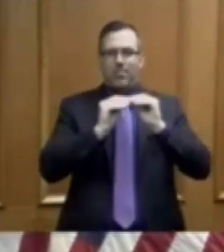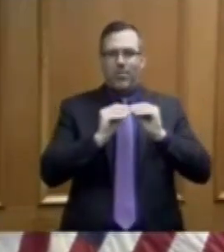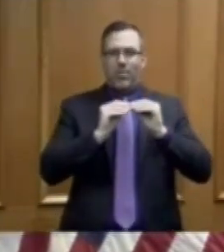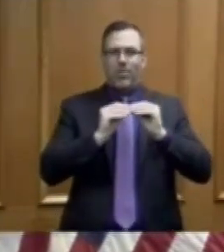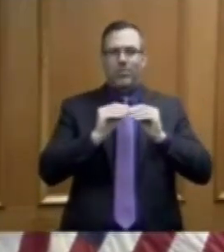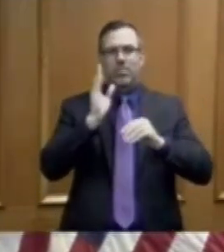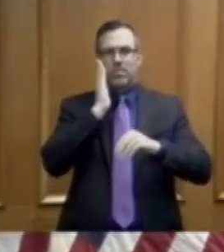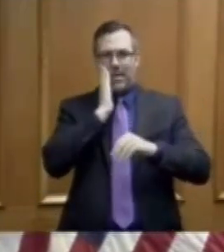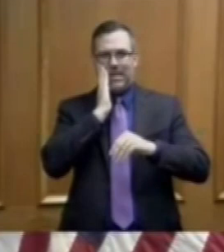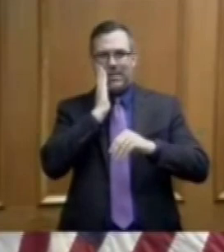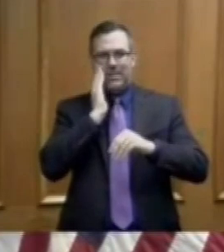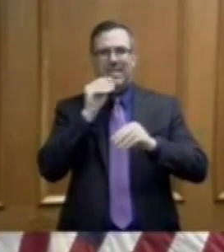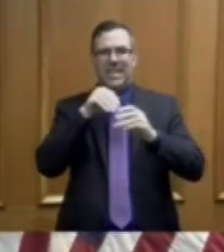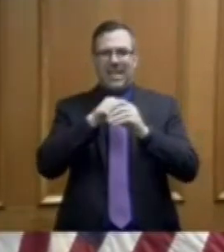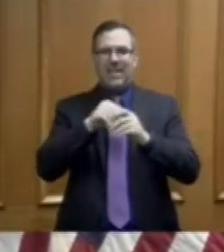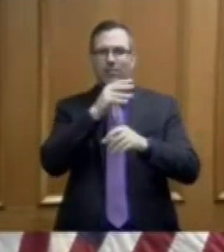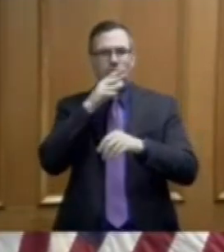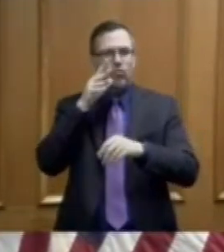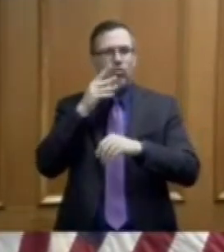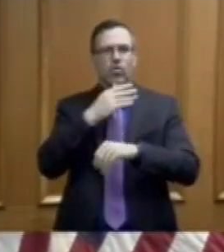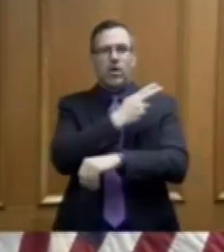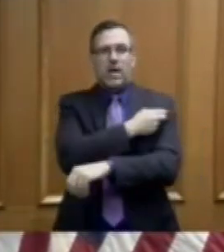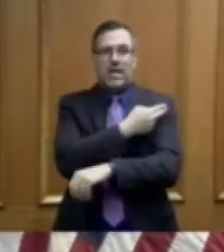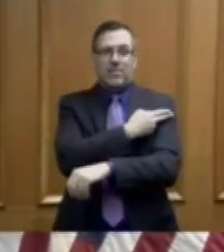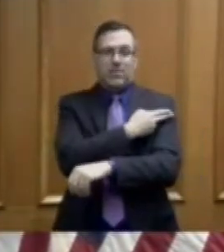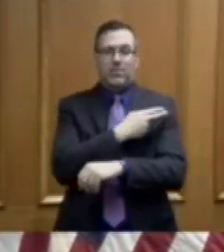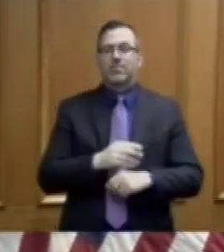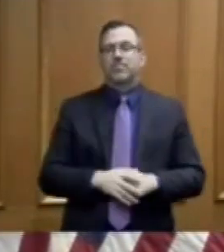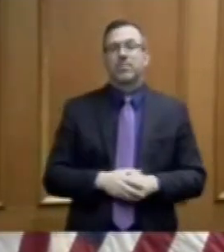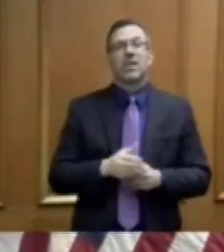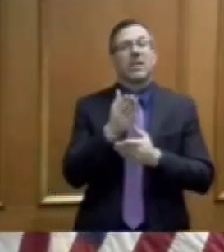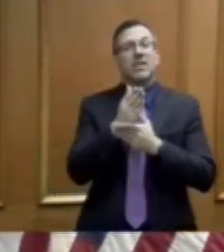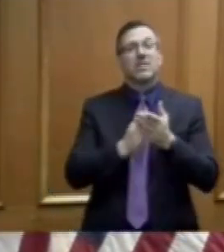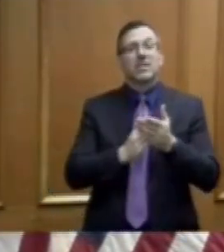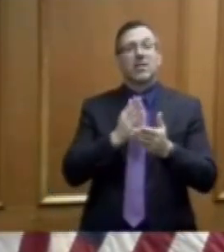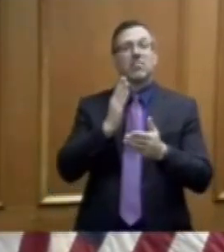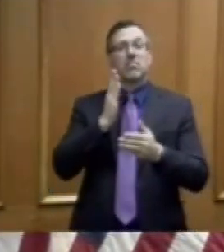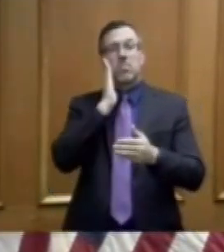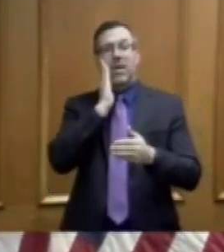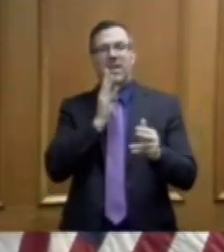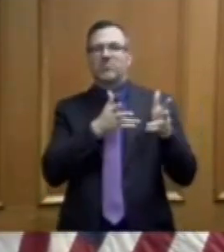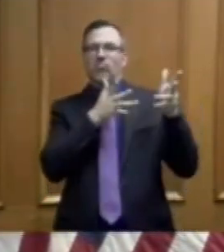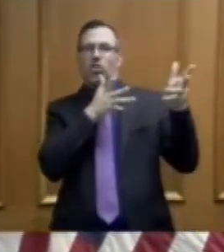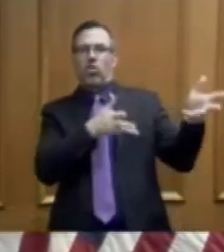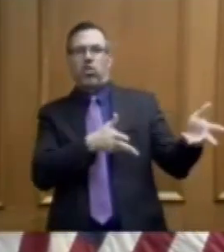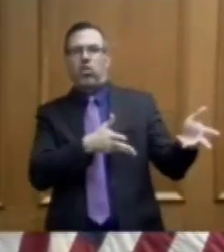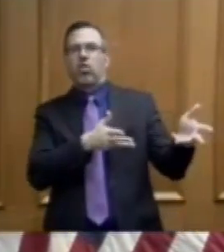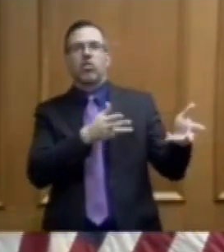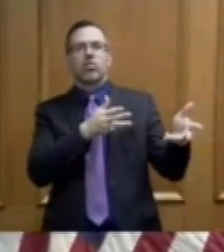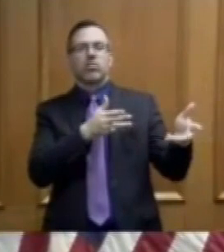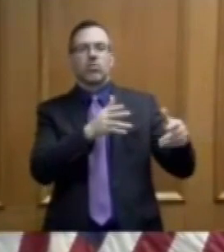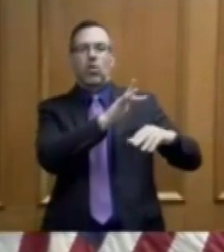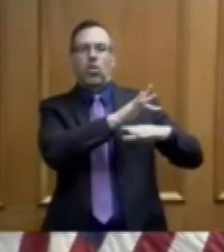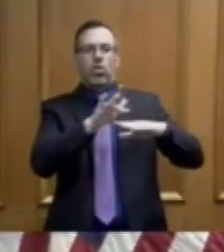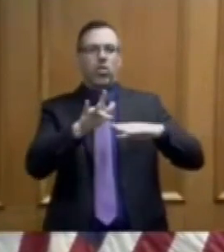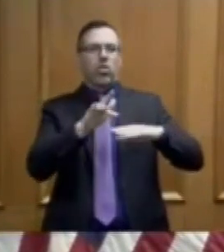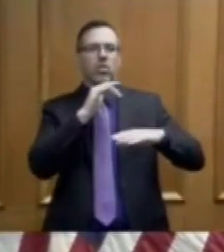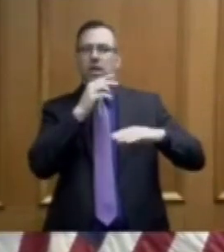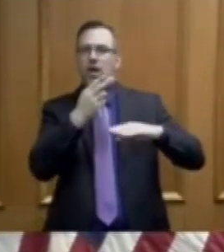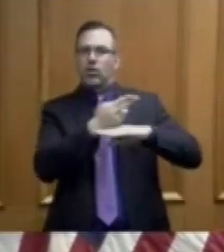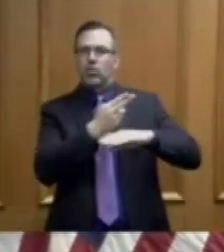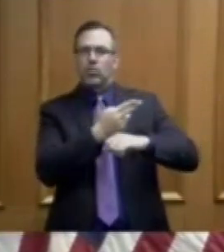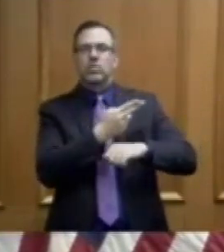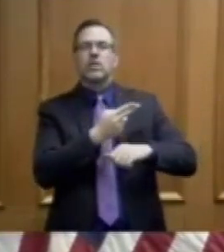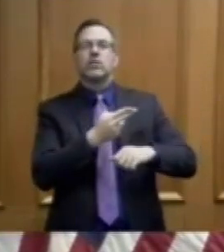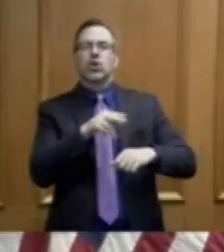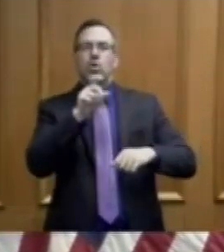well. Those bed numbers, because they're not currently being utilized, are not included in these numbers, but all of